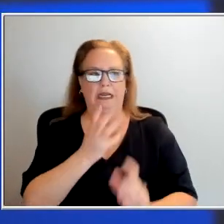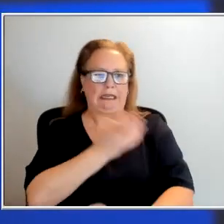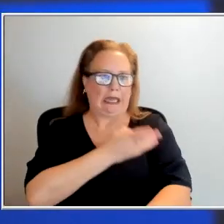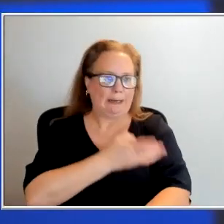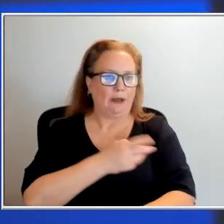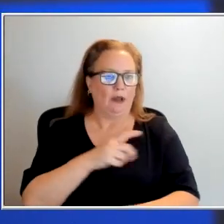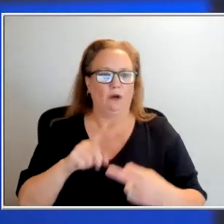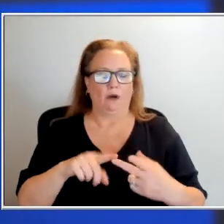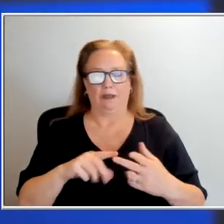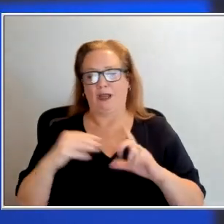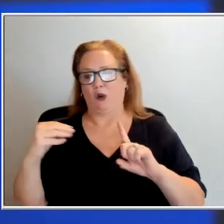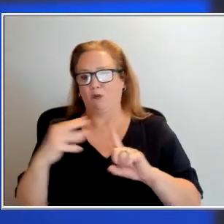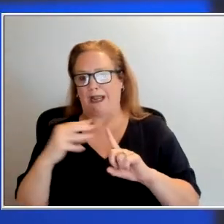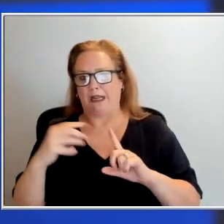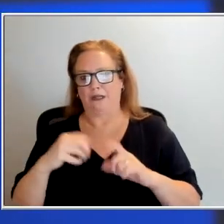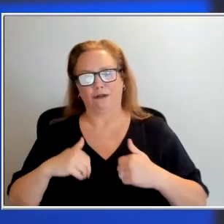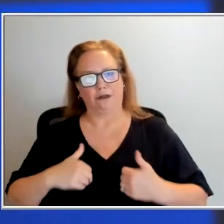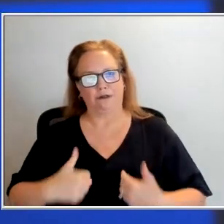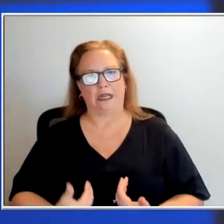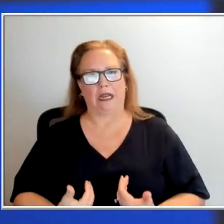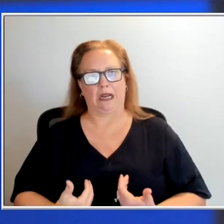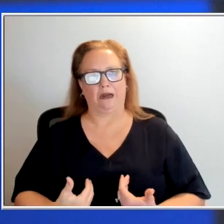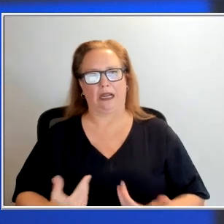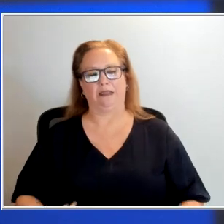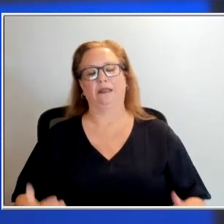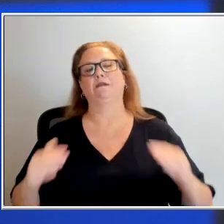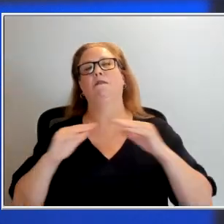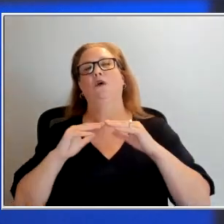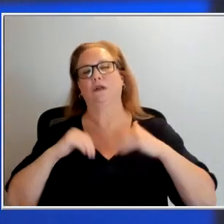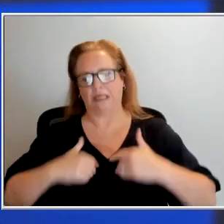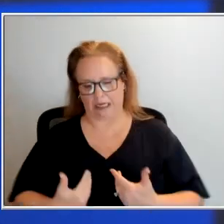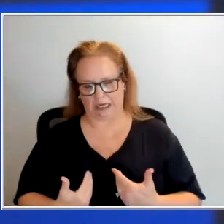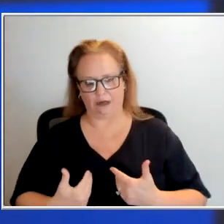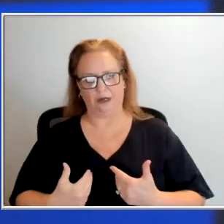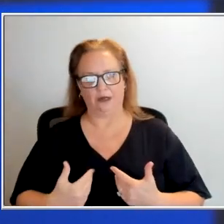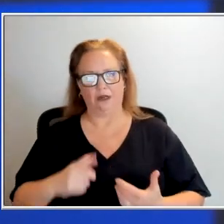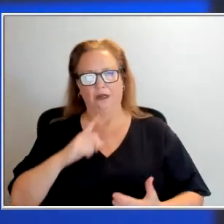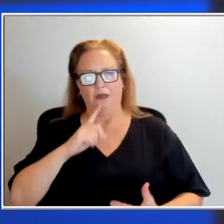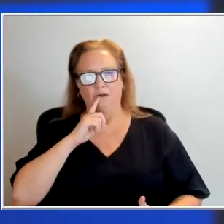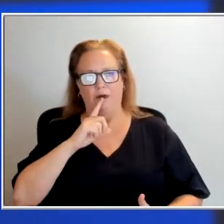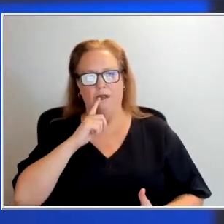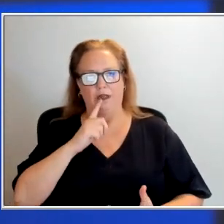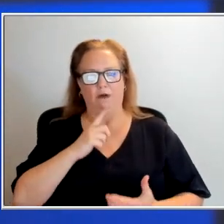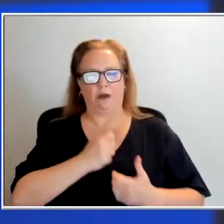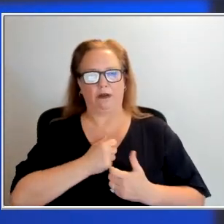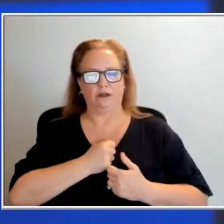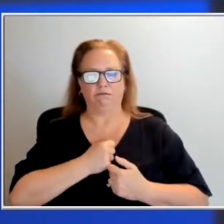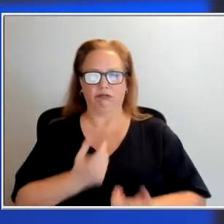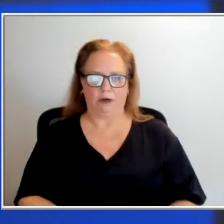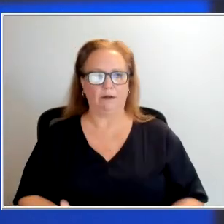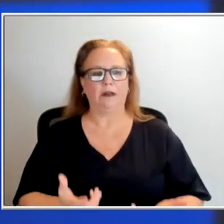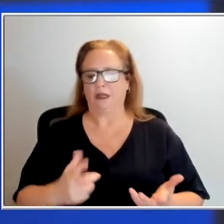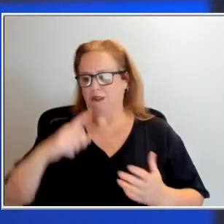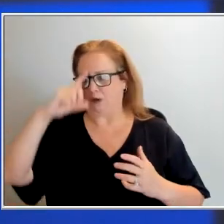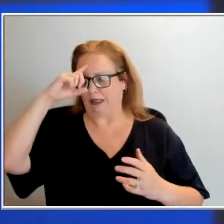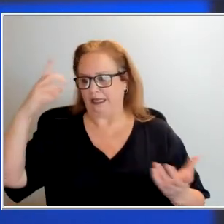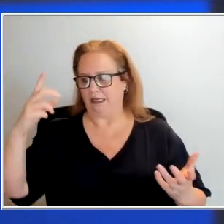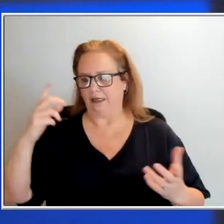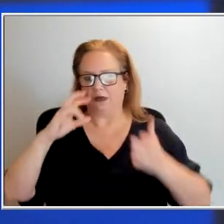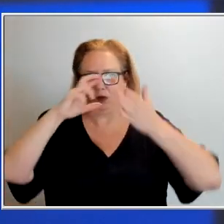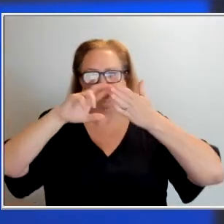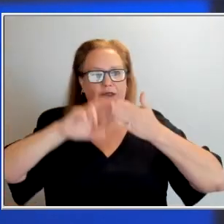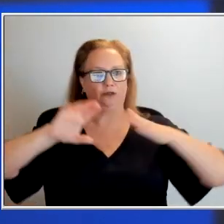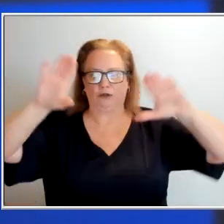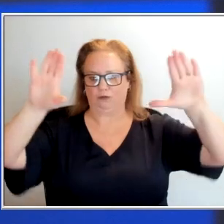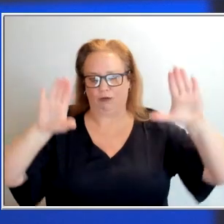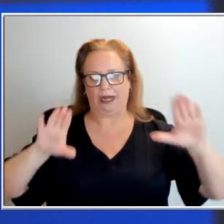us, they come in tired and we make them more so. So we really kind of wear it down. And so I think the research is great, and